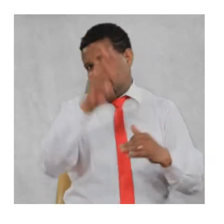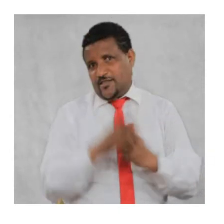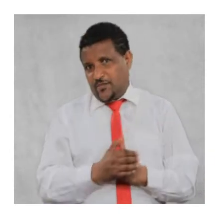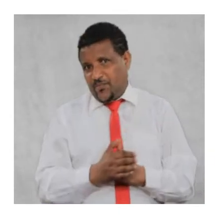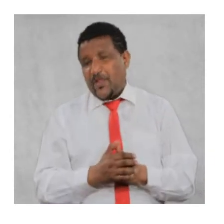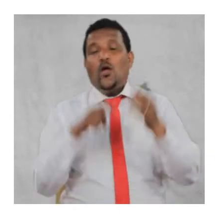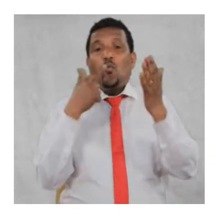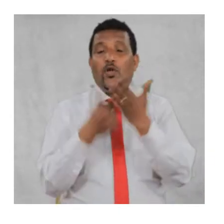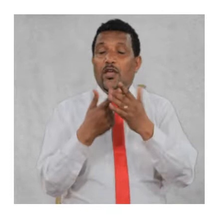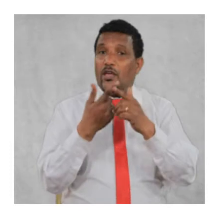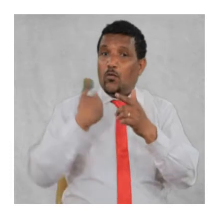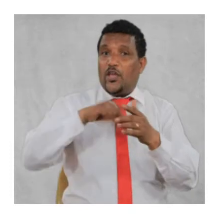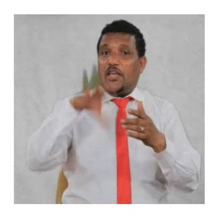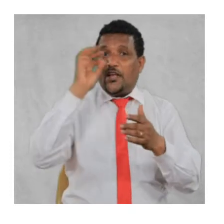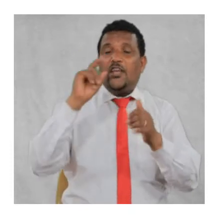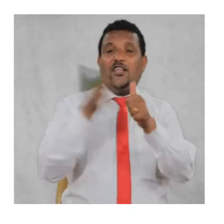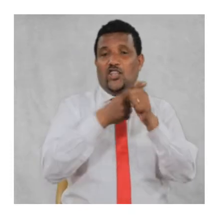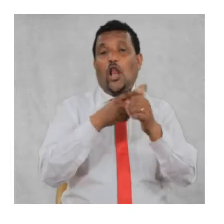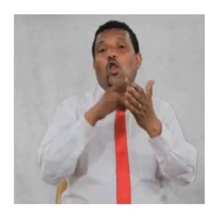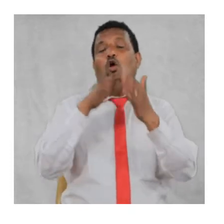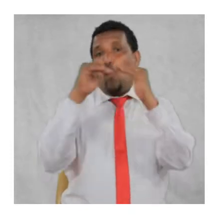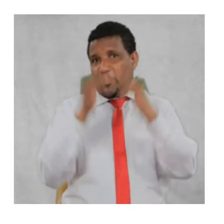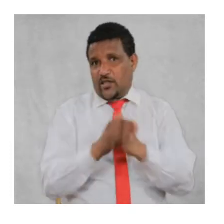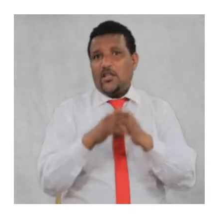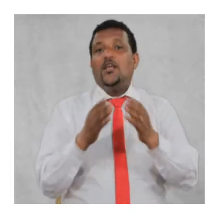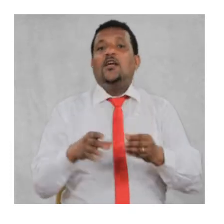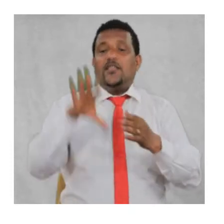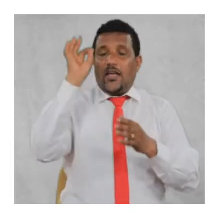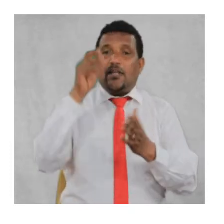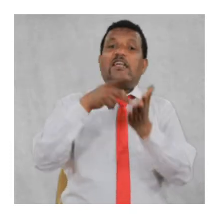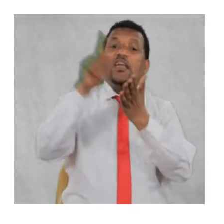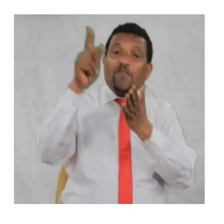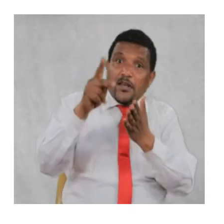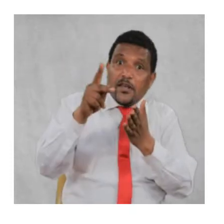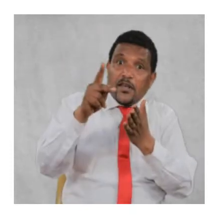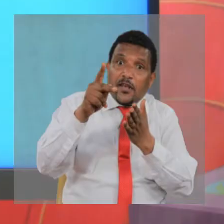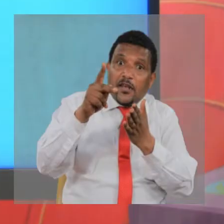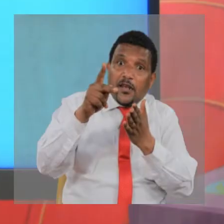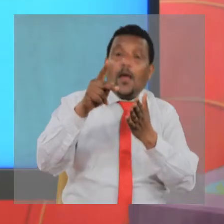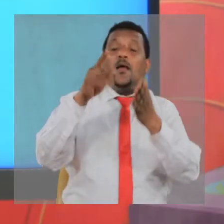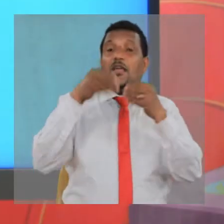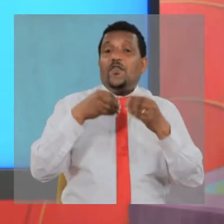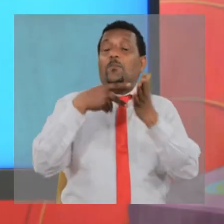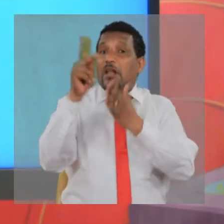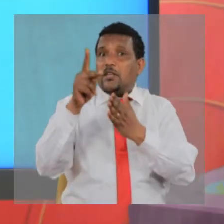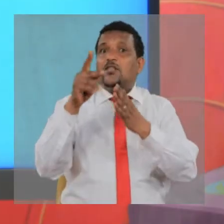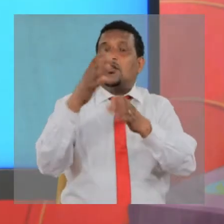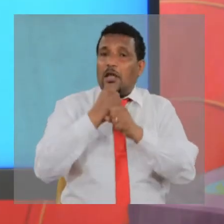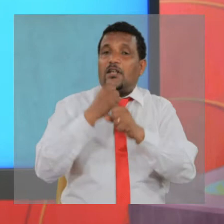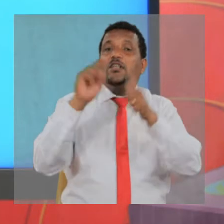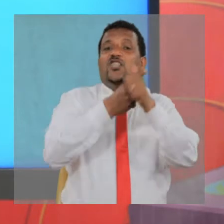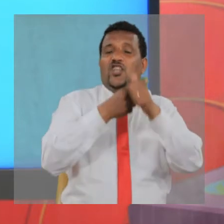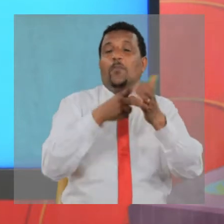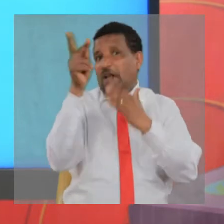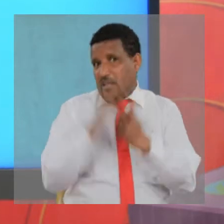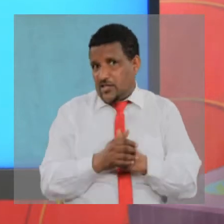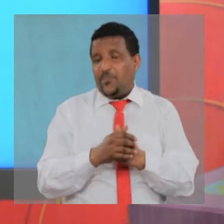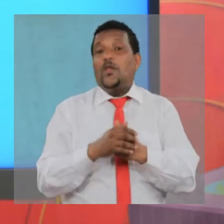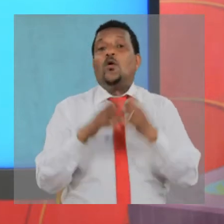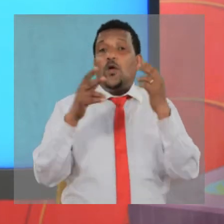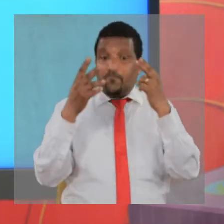we get the initial quantity and take the given price as initial price. When we come across to the formula,